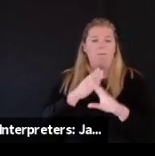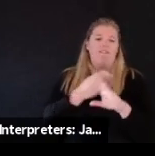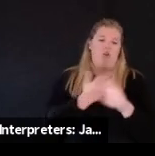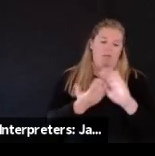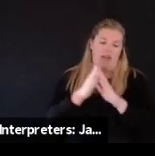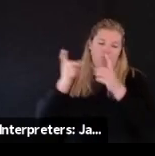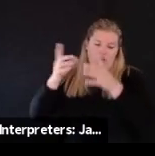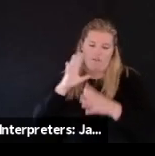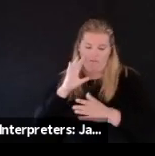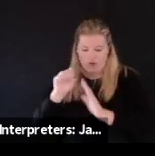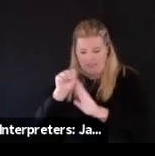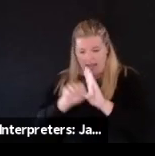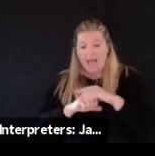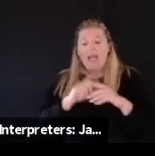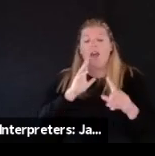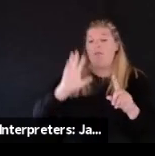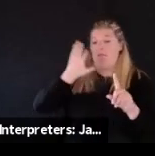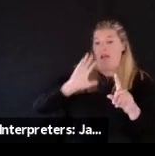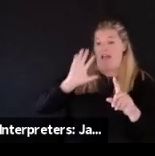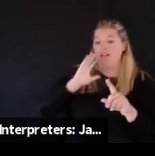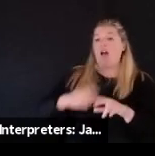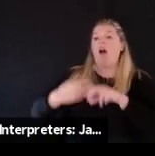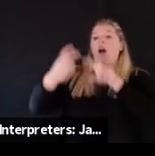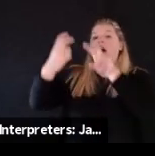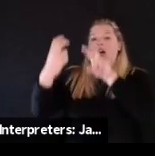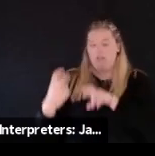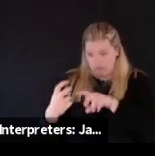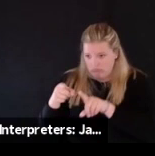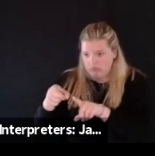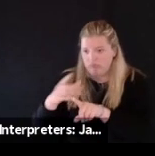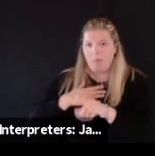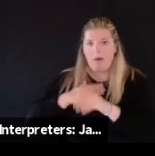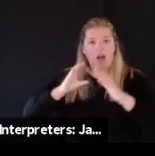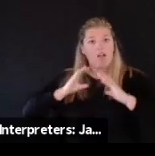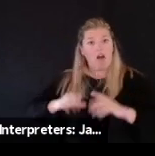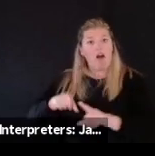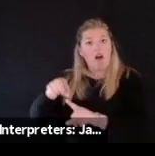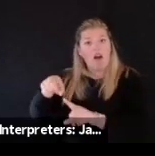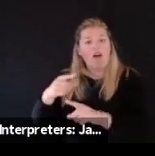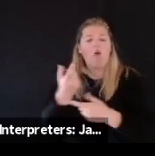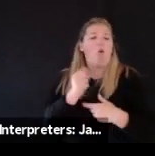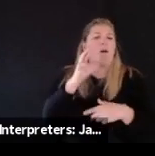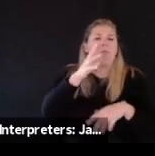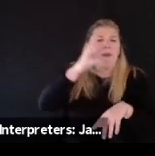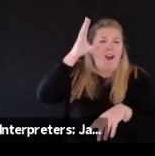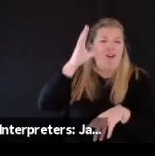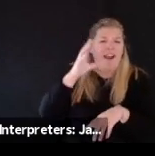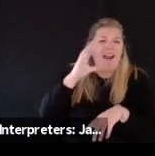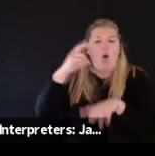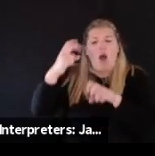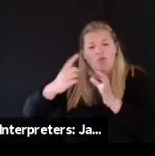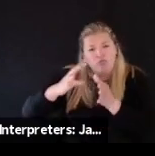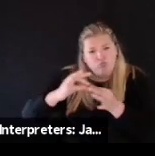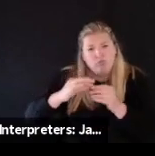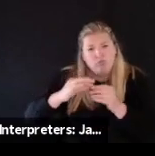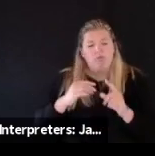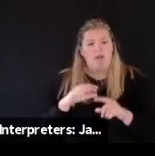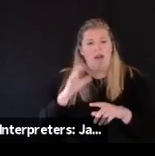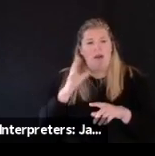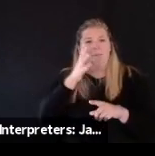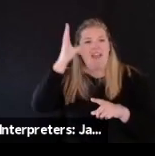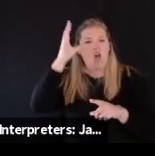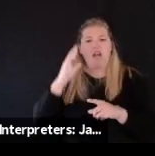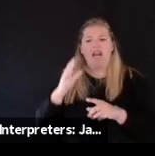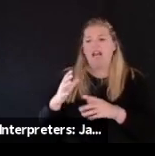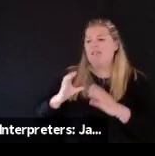division. And the times that I would hear from my clients or even the parents, that they wish they could have left the